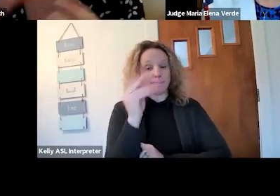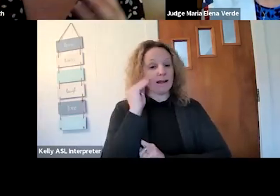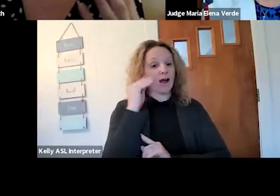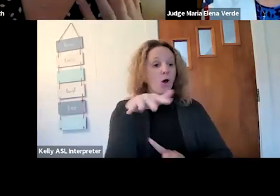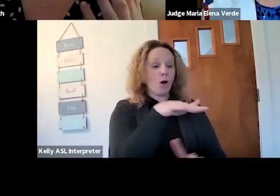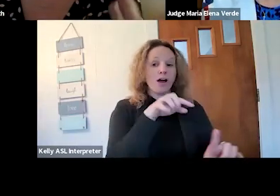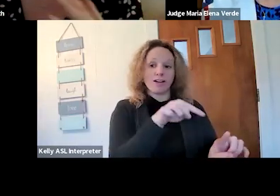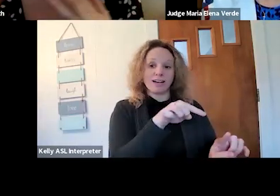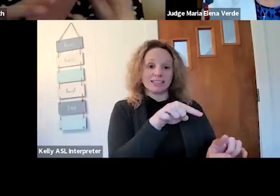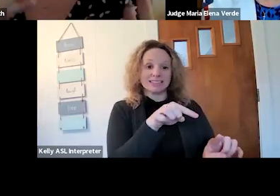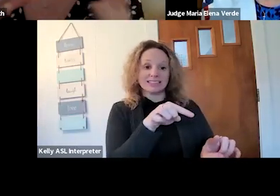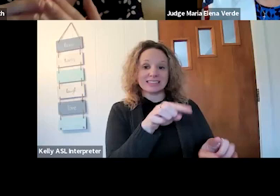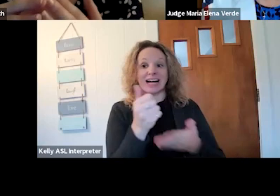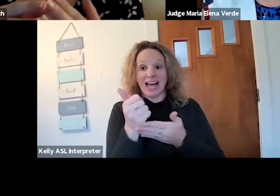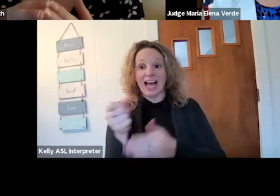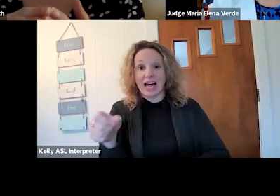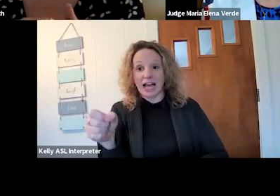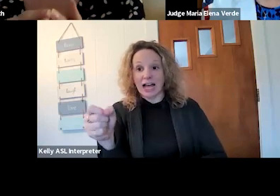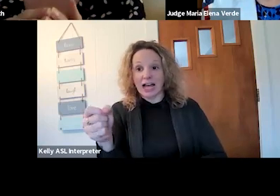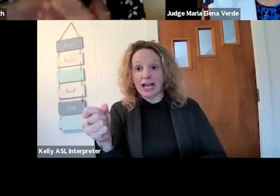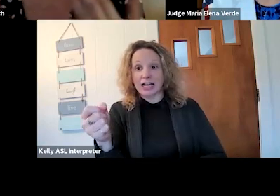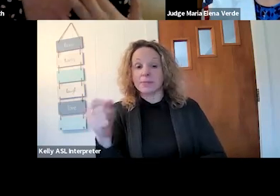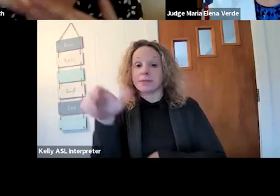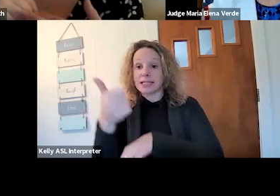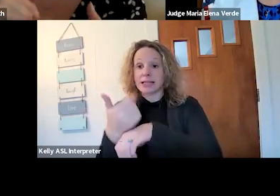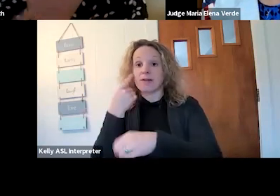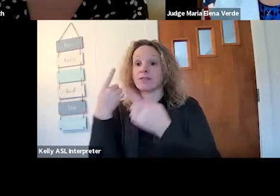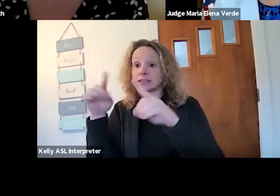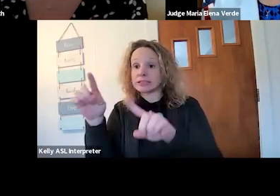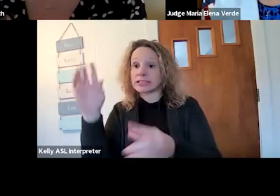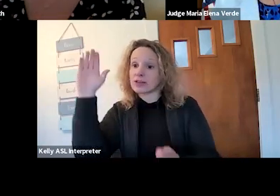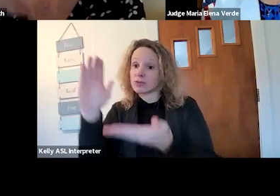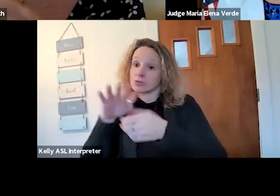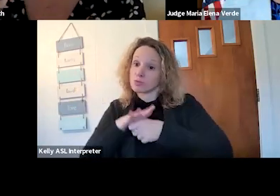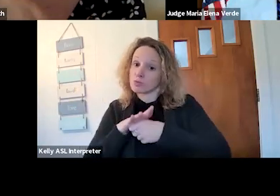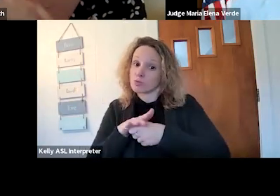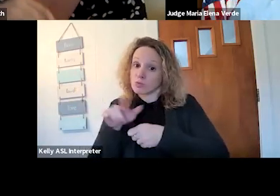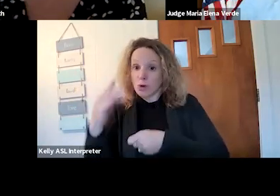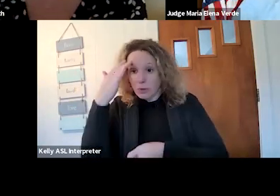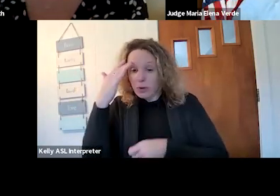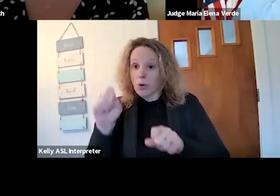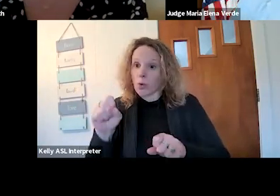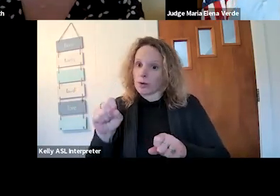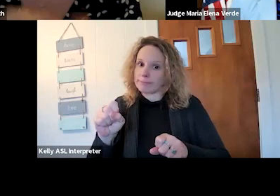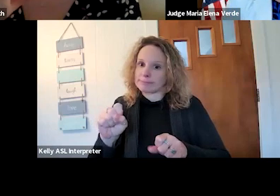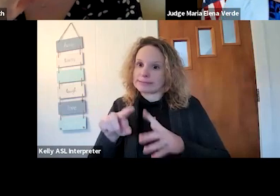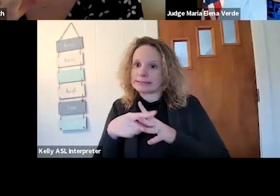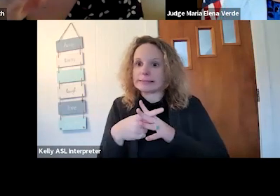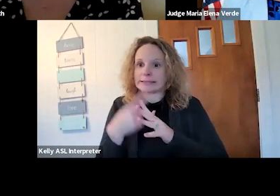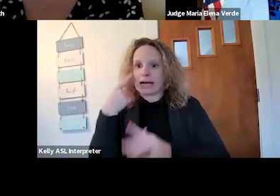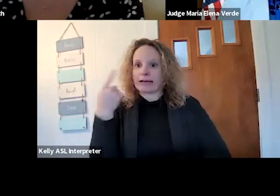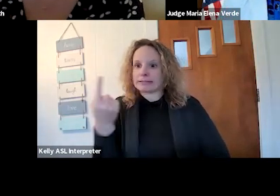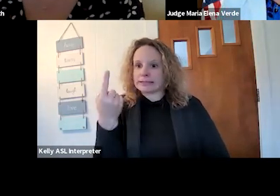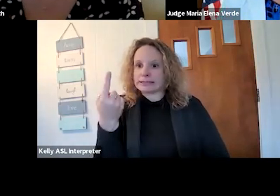environment. It's going to help set them up for success. It's going to reduce stress, which we know can be a trigger